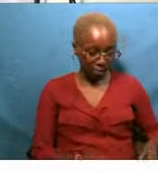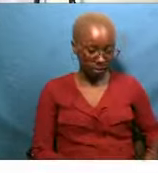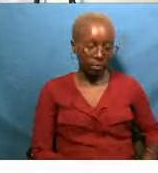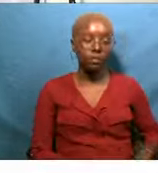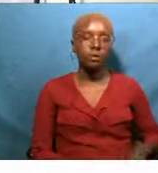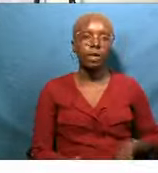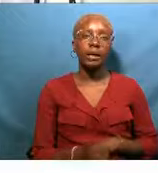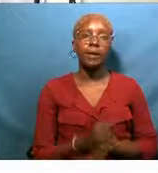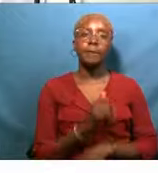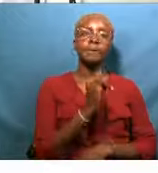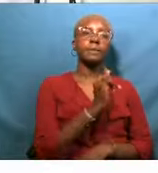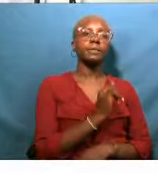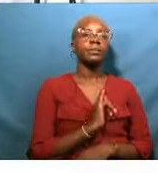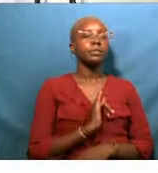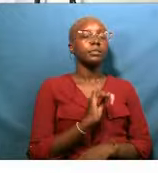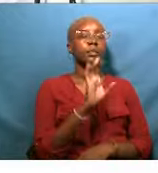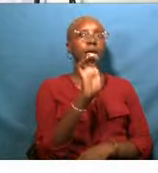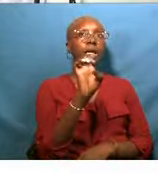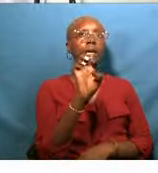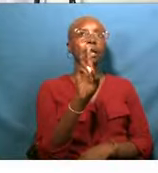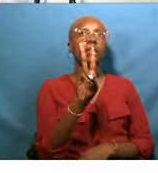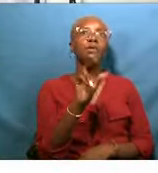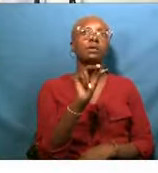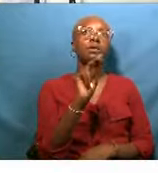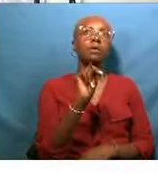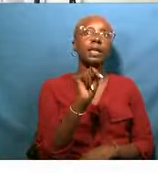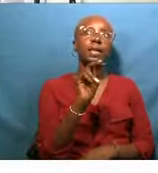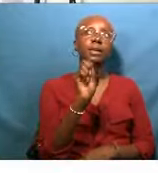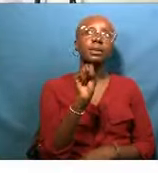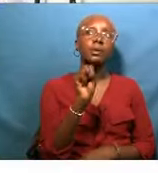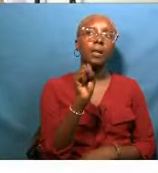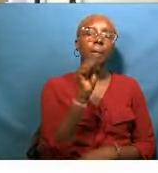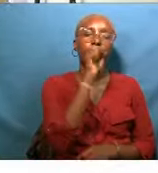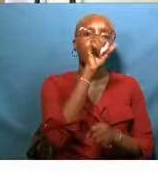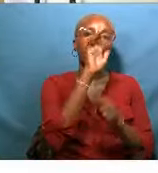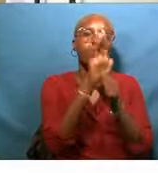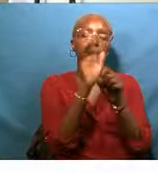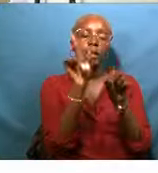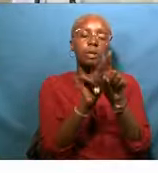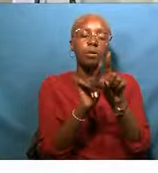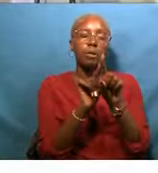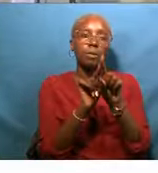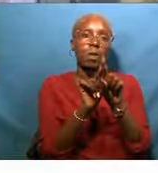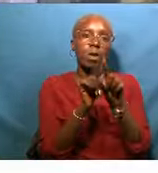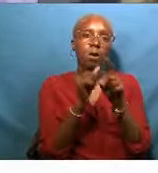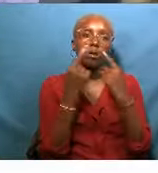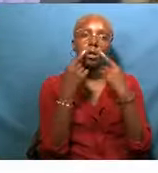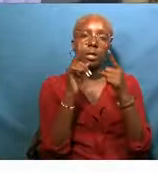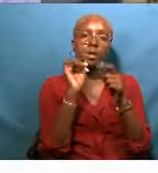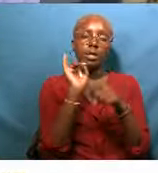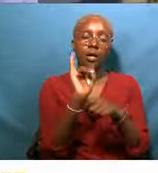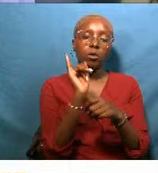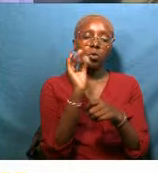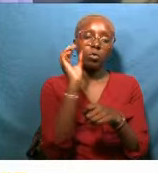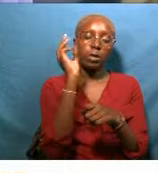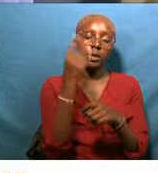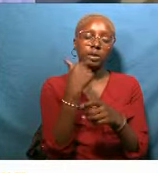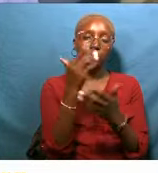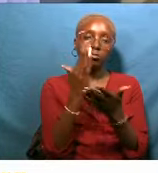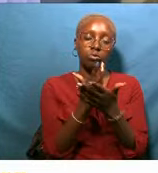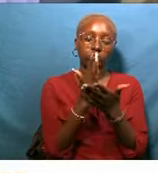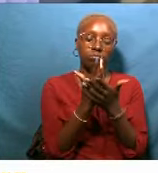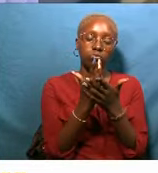I, Evans Omolo, do promise and profess that I will pay true and canonical